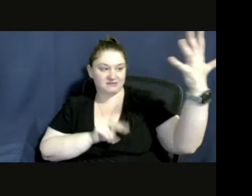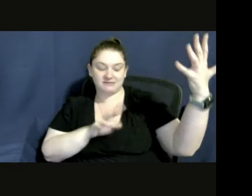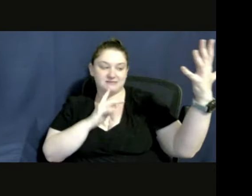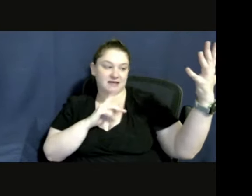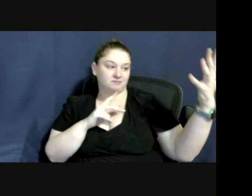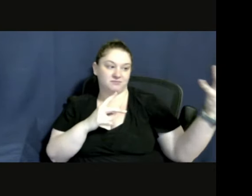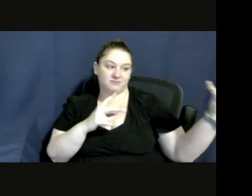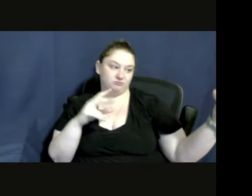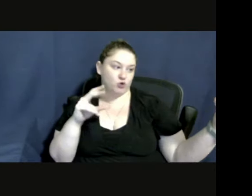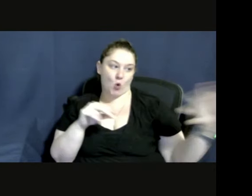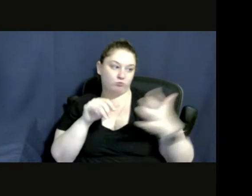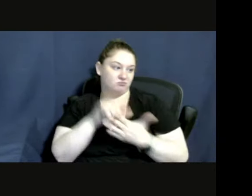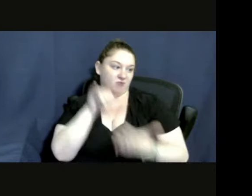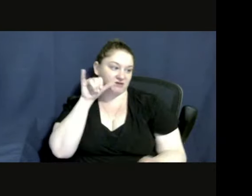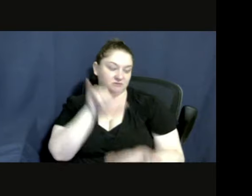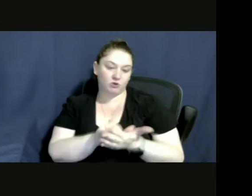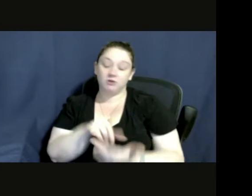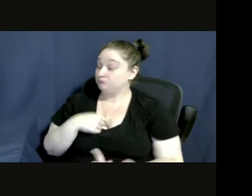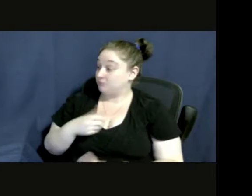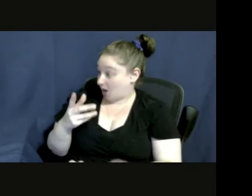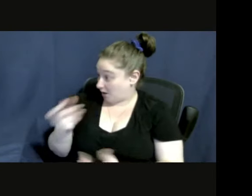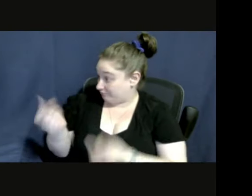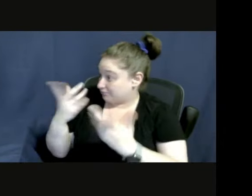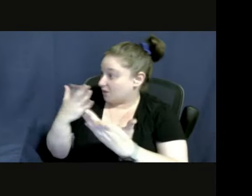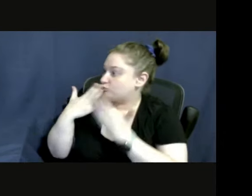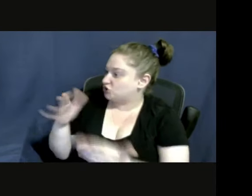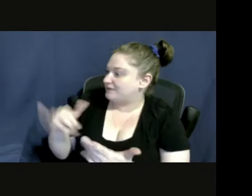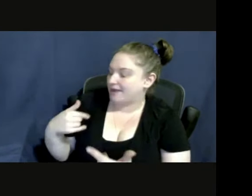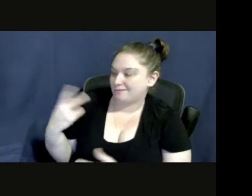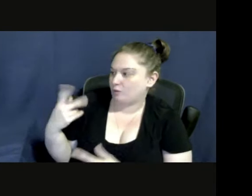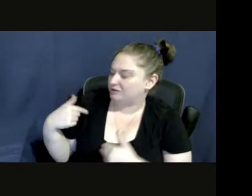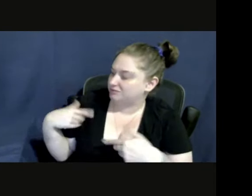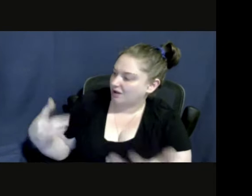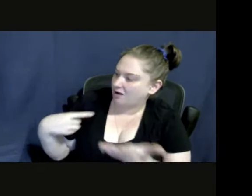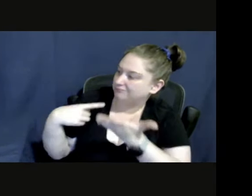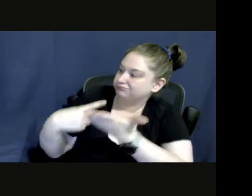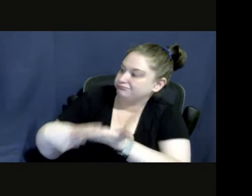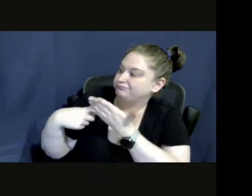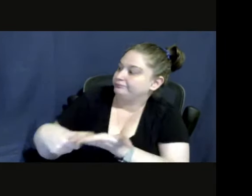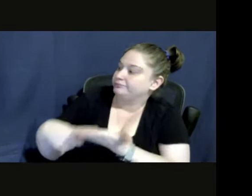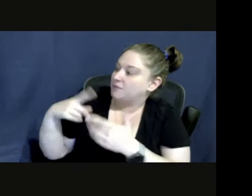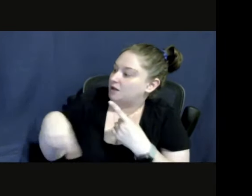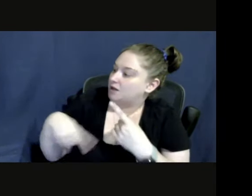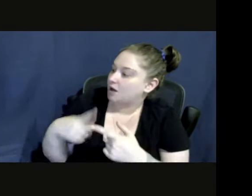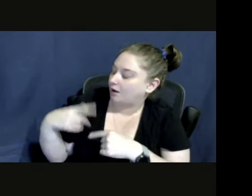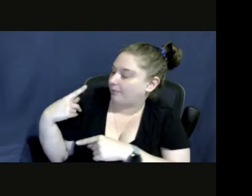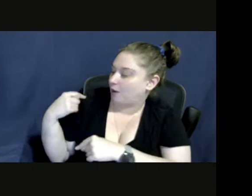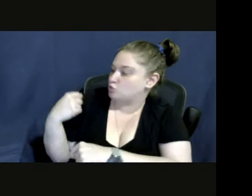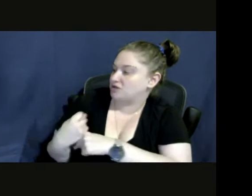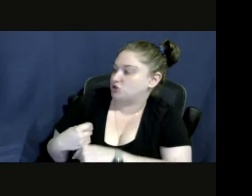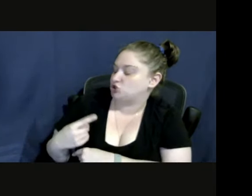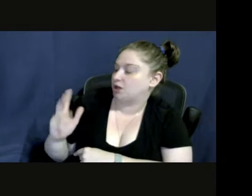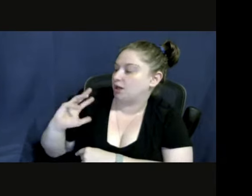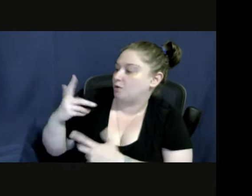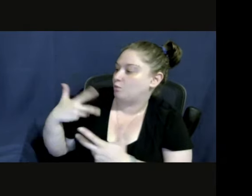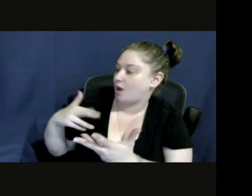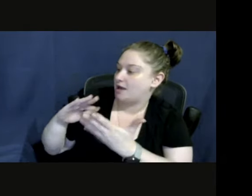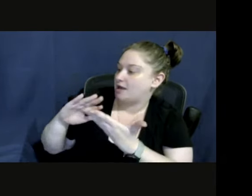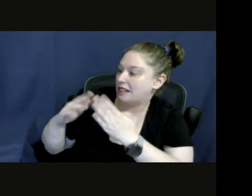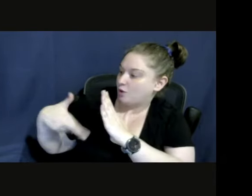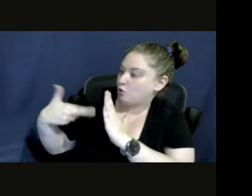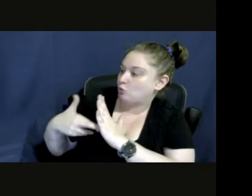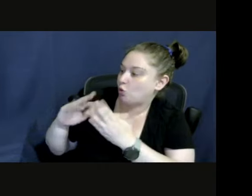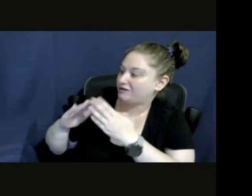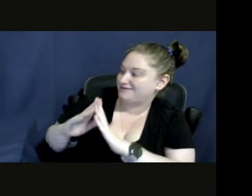that. And I appreciate that. And you and I have had so many conversations about, you know, traditionally what the role of city government